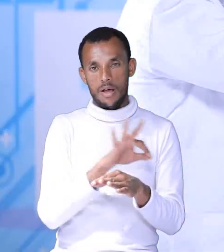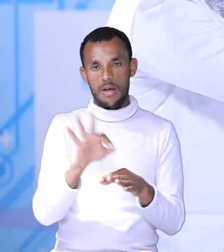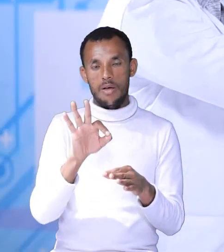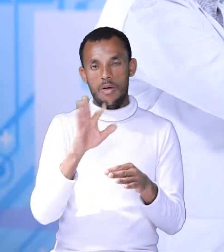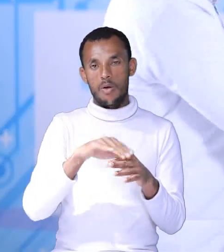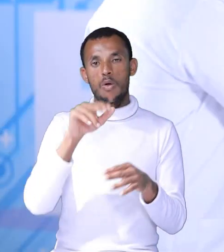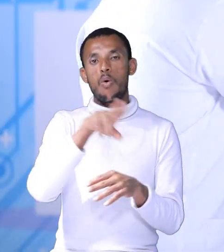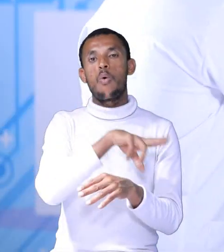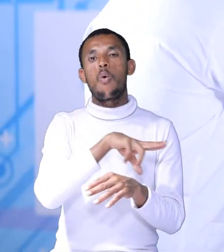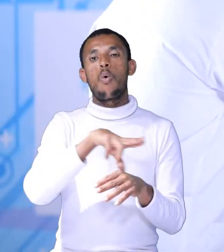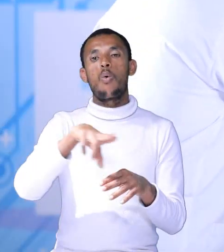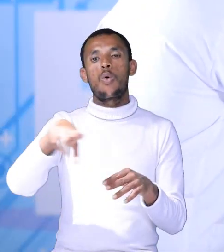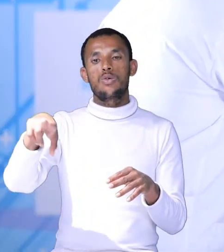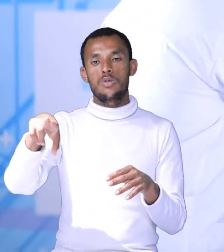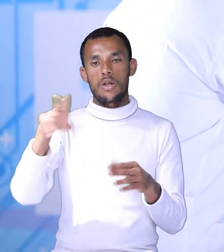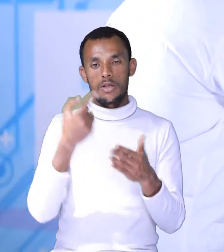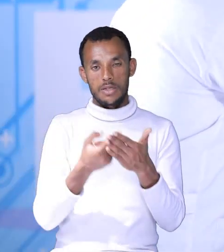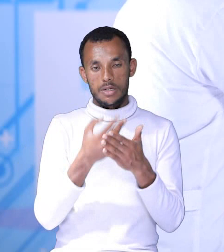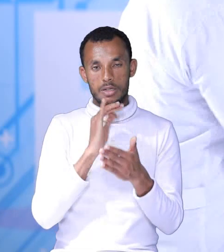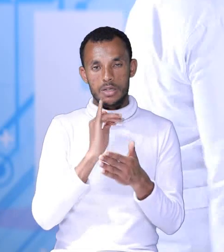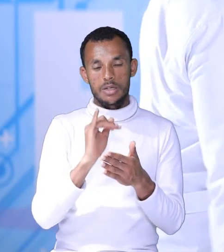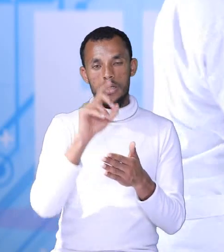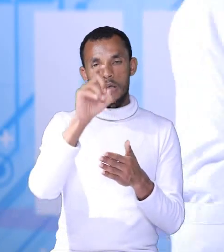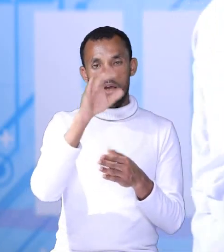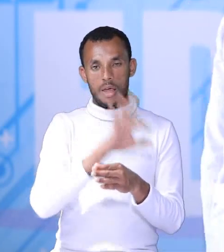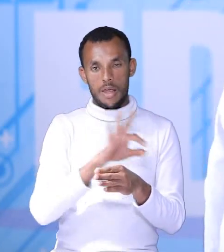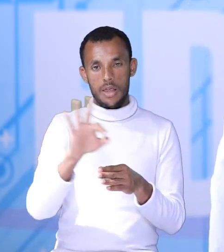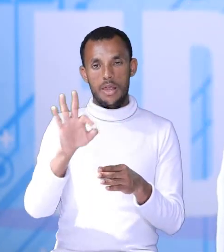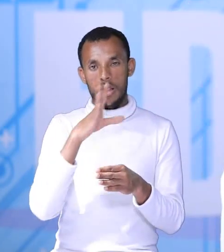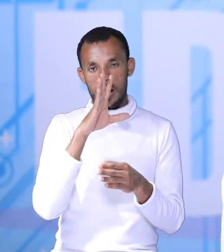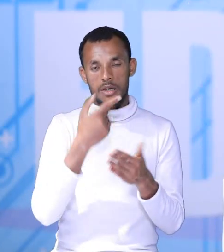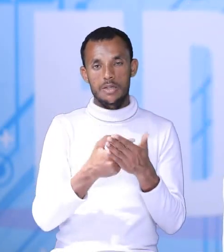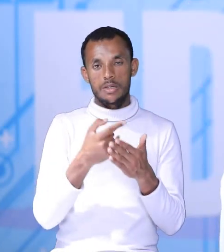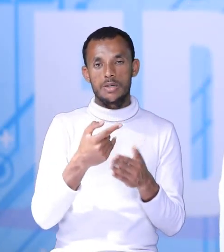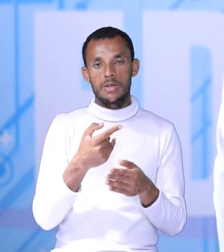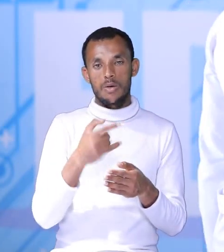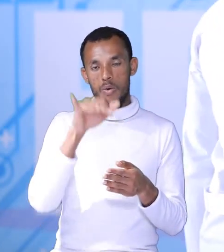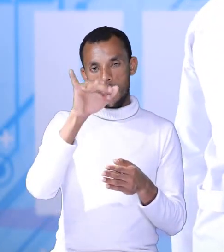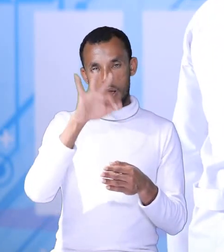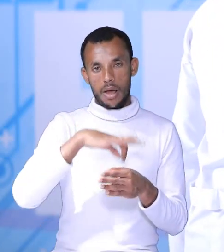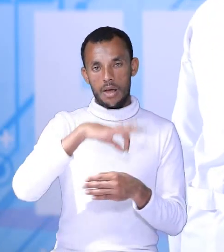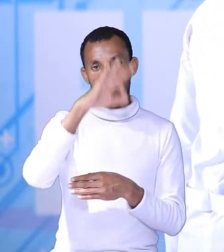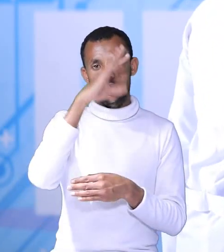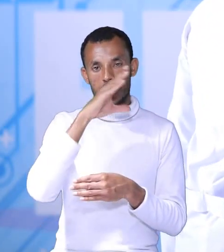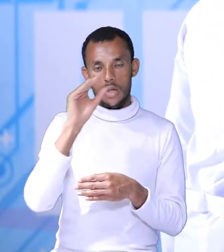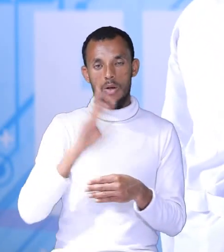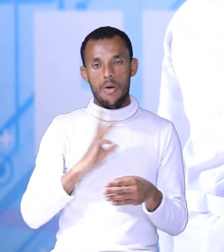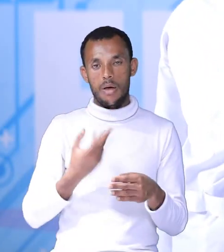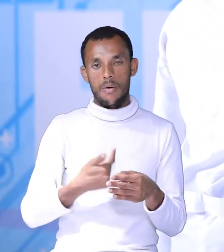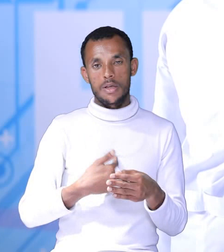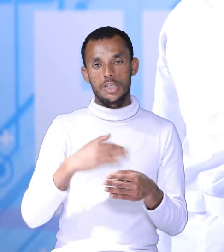on horizontal plane. So this is x axis, this one y axis, and we have